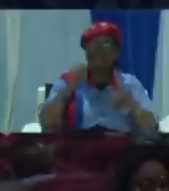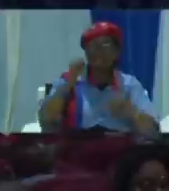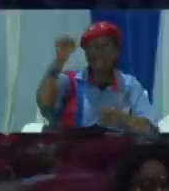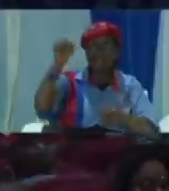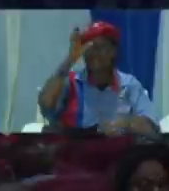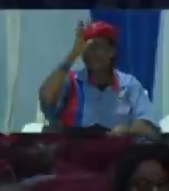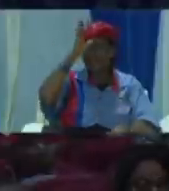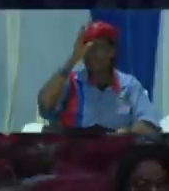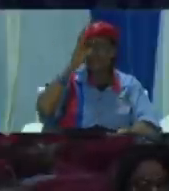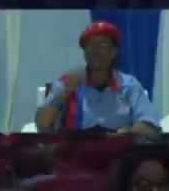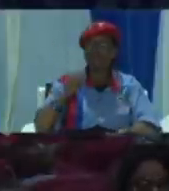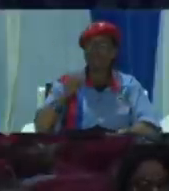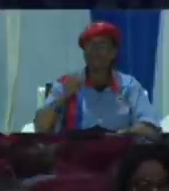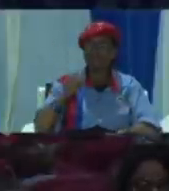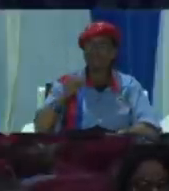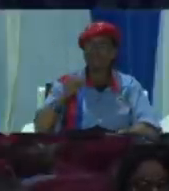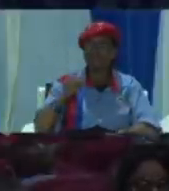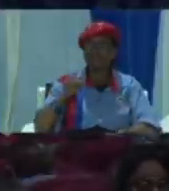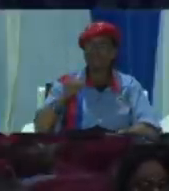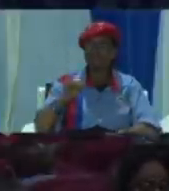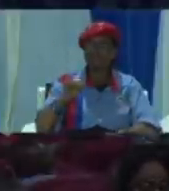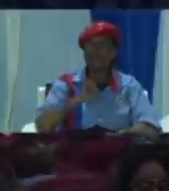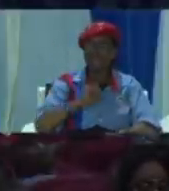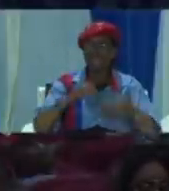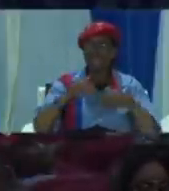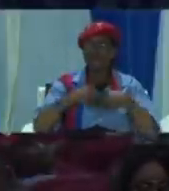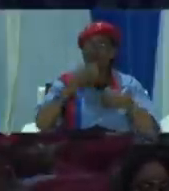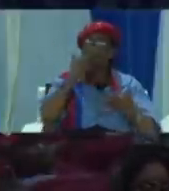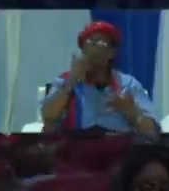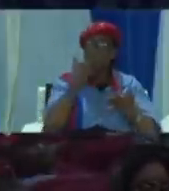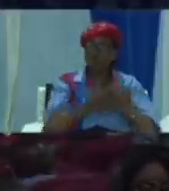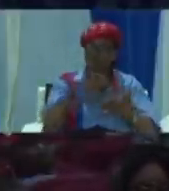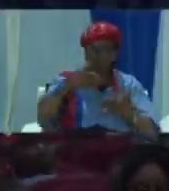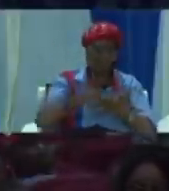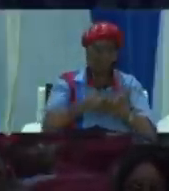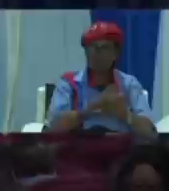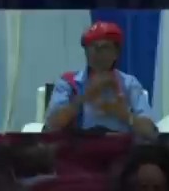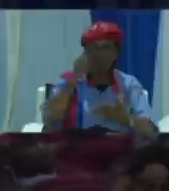father. I have good news for someone here tonight.